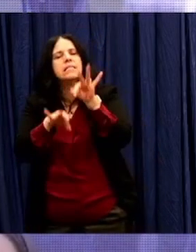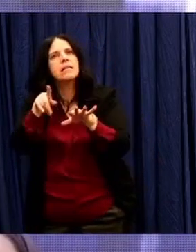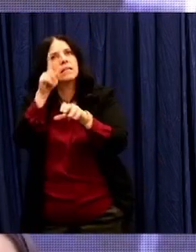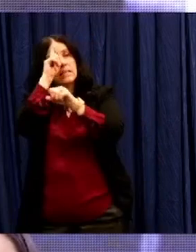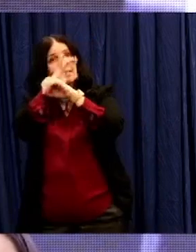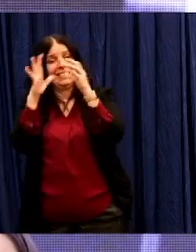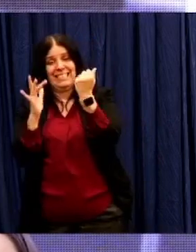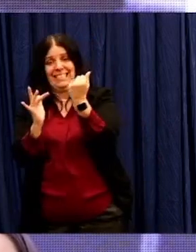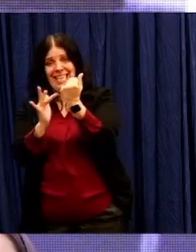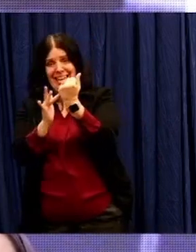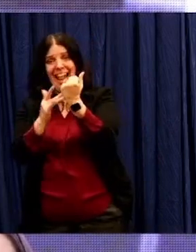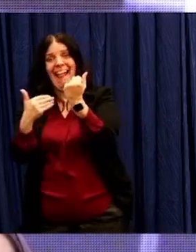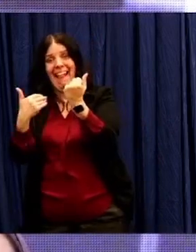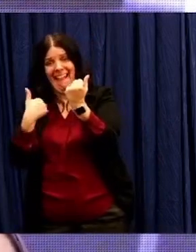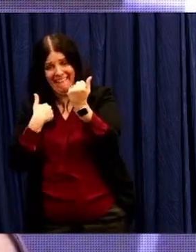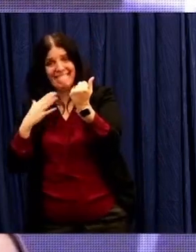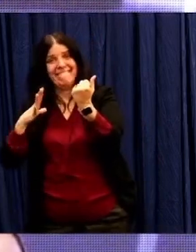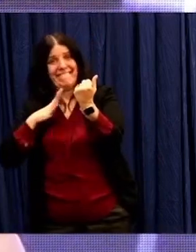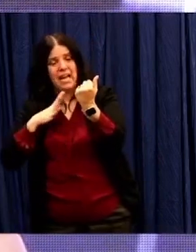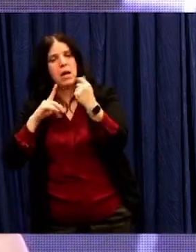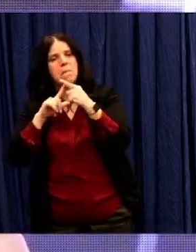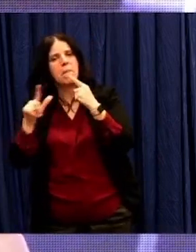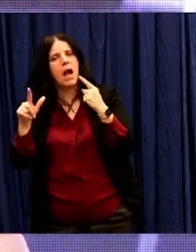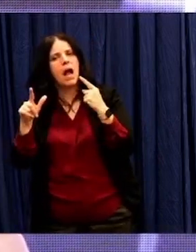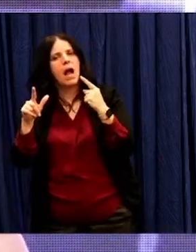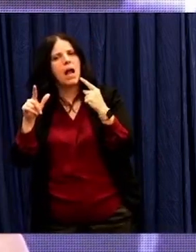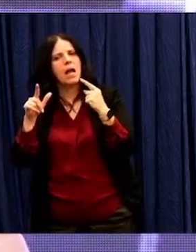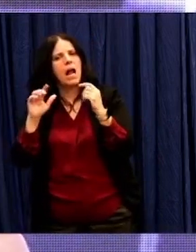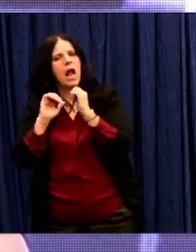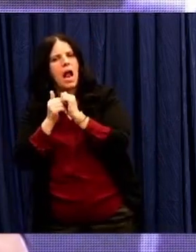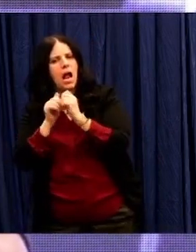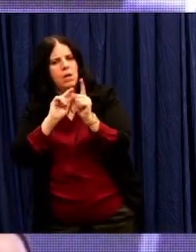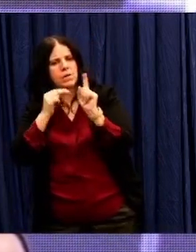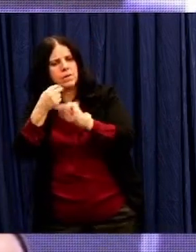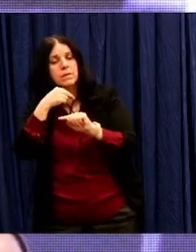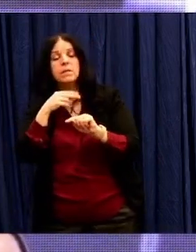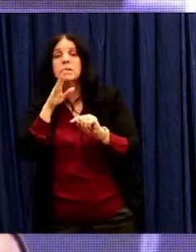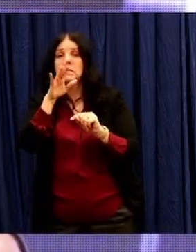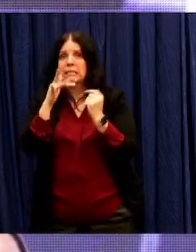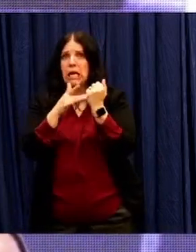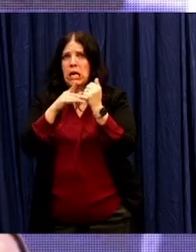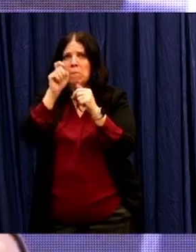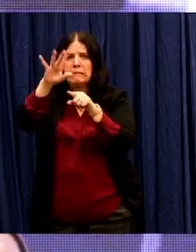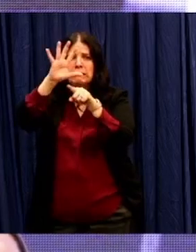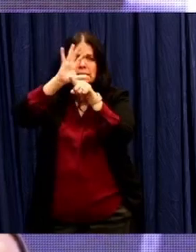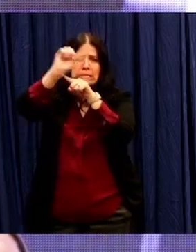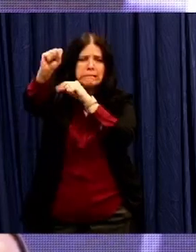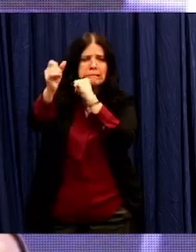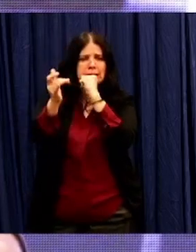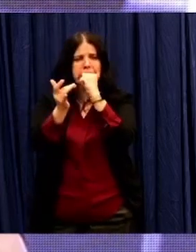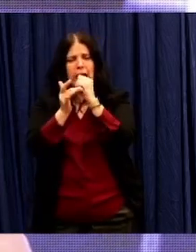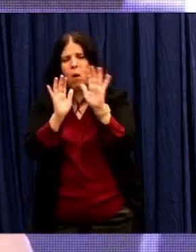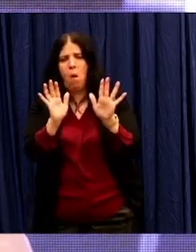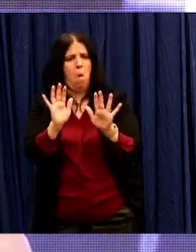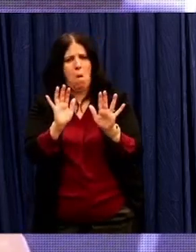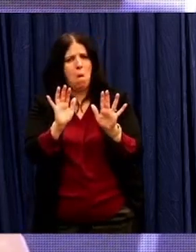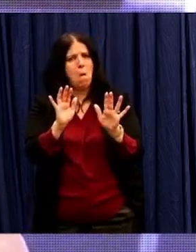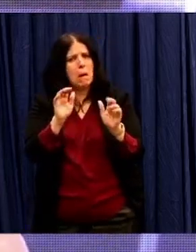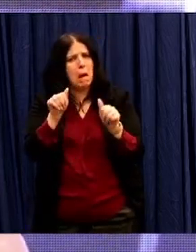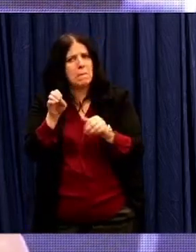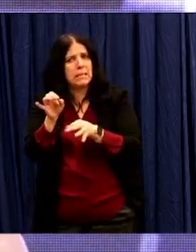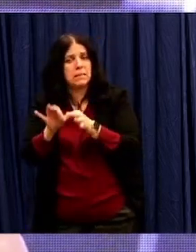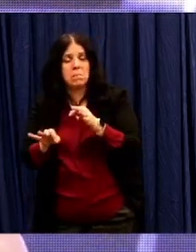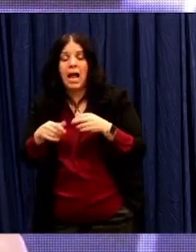technology. Assistive technology does not need to be super high-tech. It certainly can be. I am a huge fan of